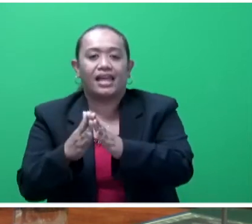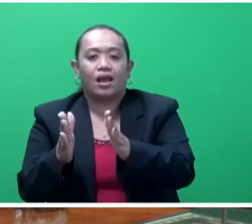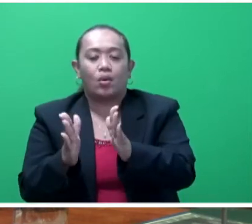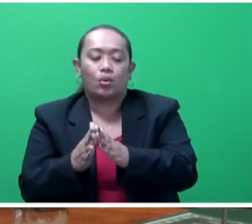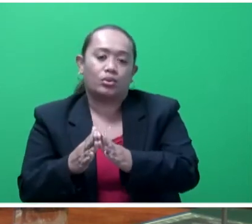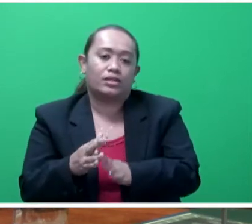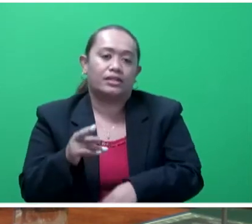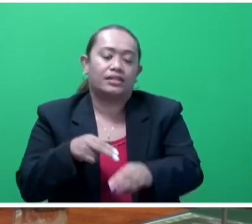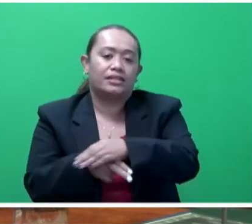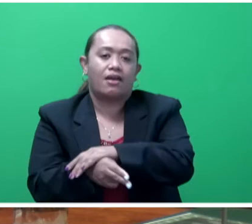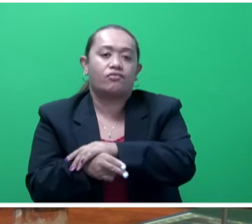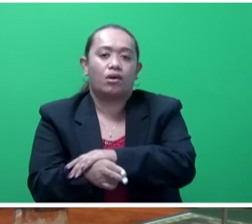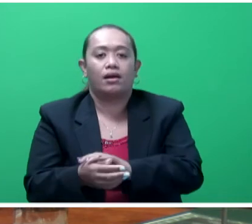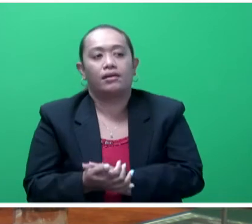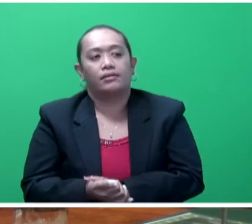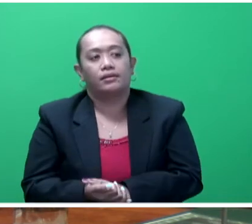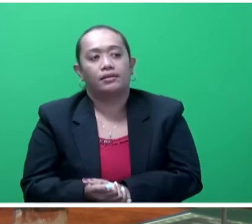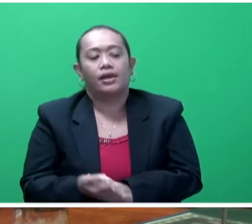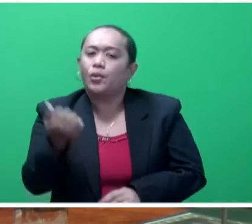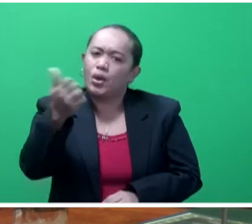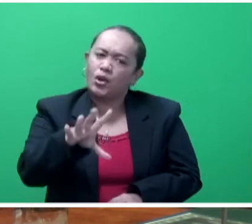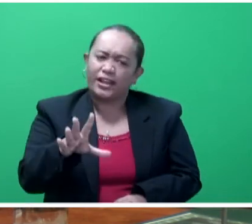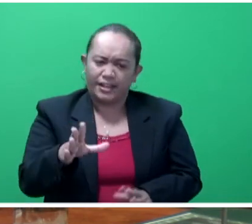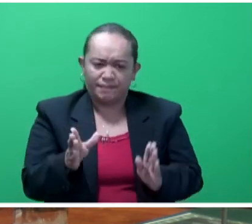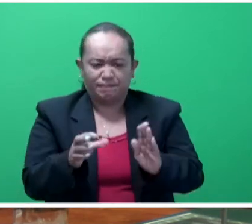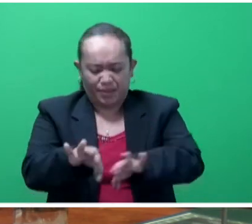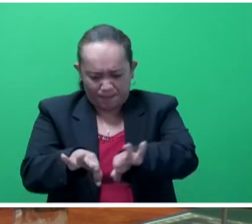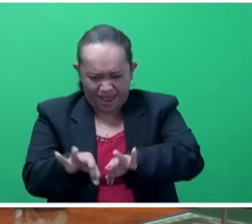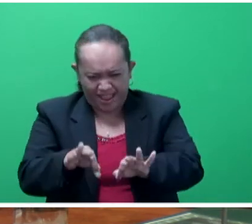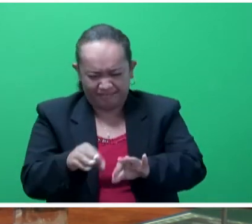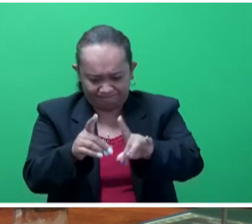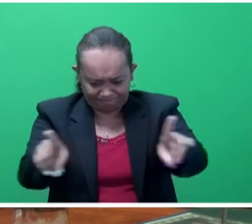Navua has already started with the design and documentation process.